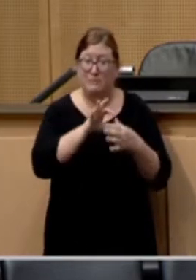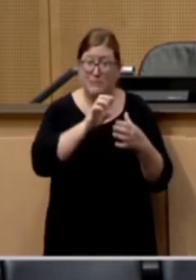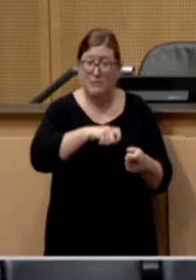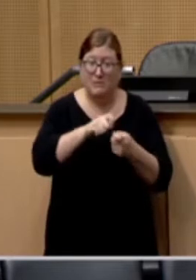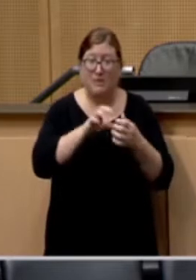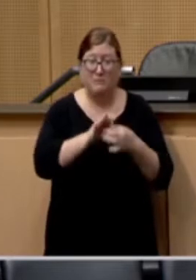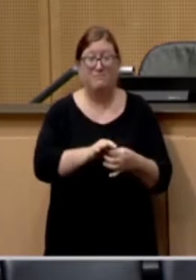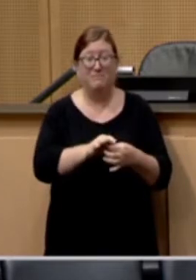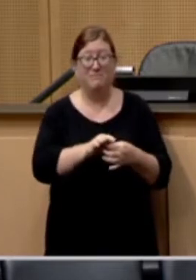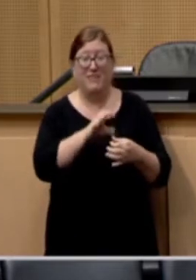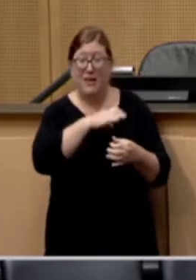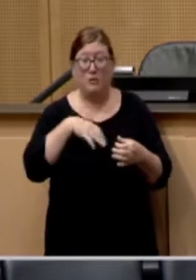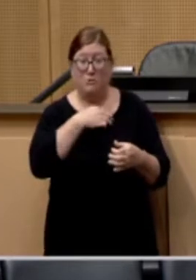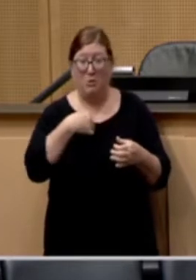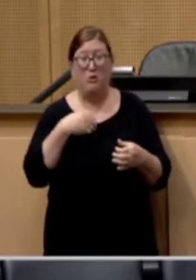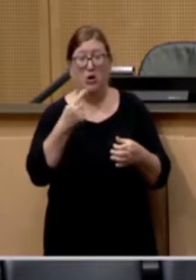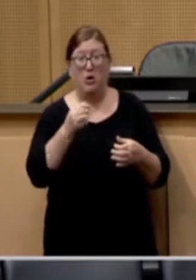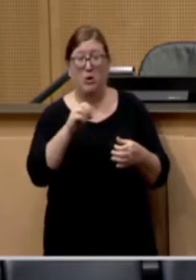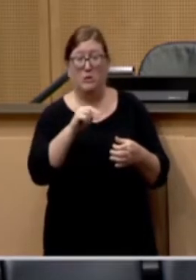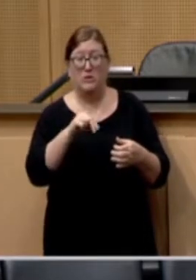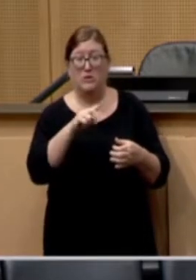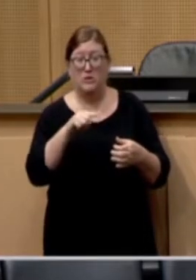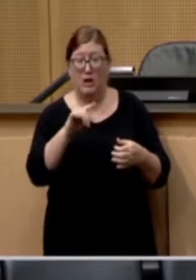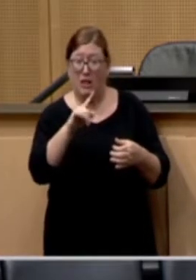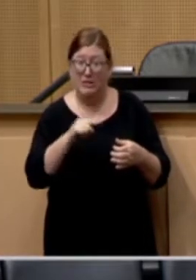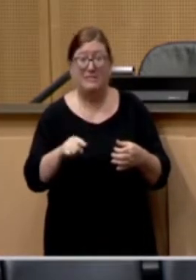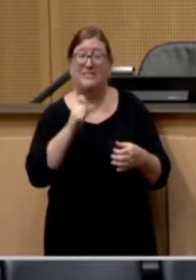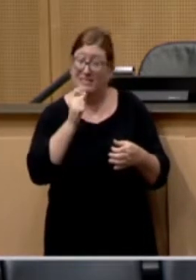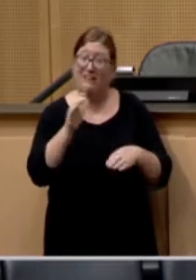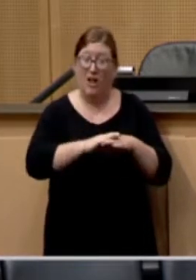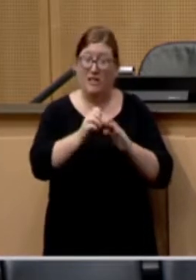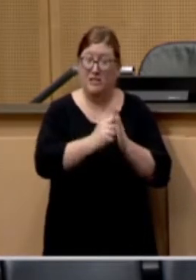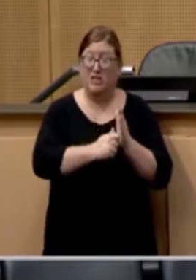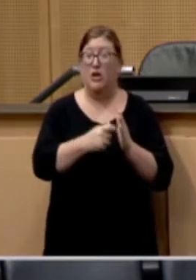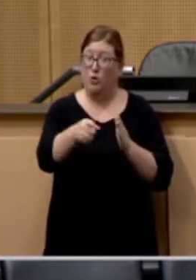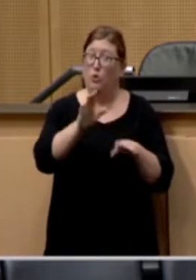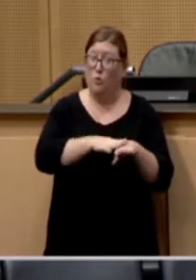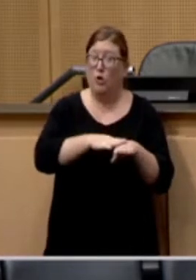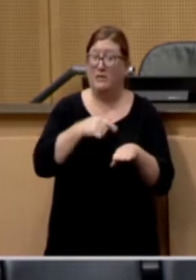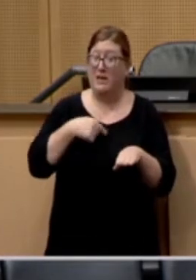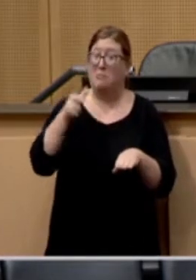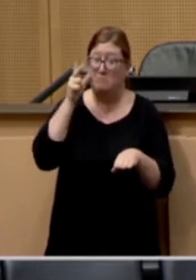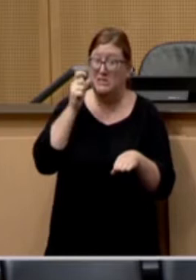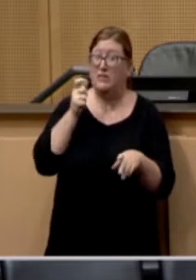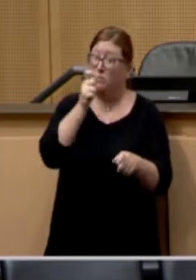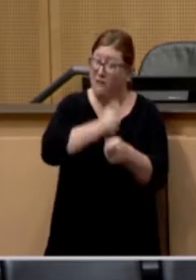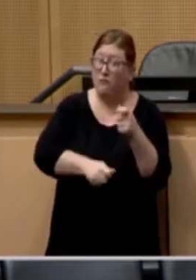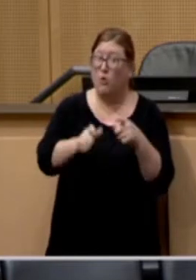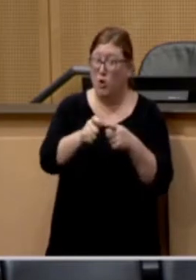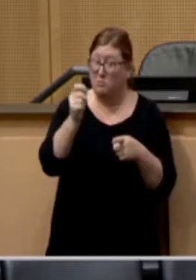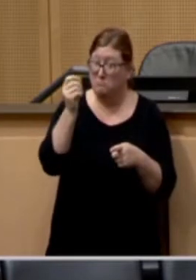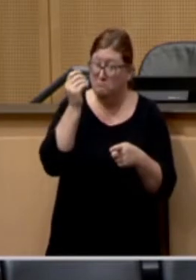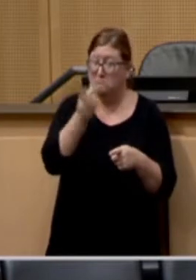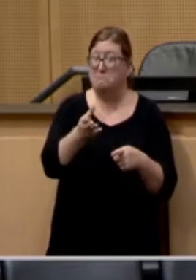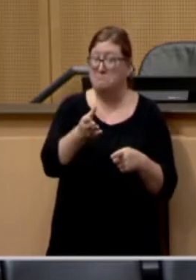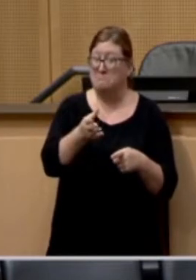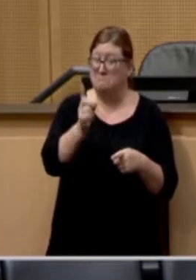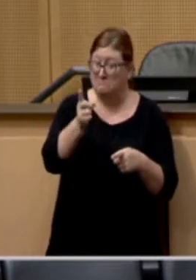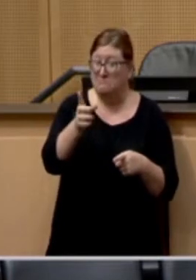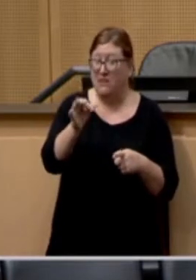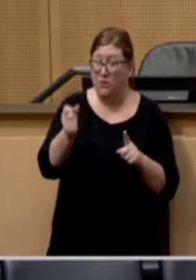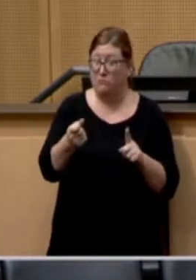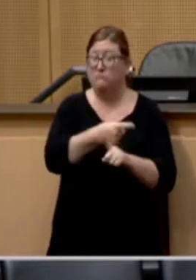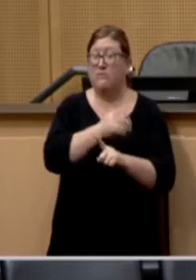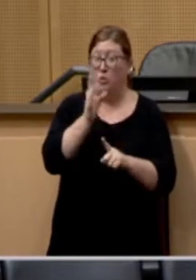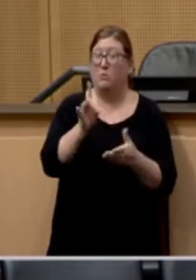is not on the agenda. No, you're absolutely right. So you've been warned, and I'm listening to every word you say. And as soon as you deviate, you are going to